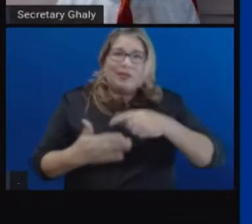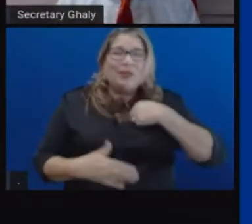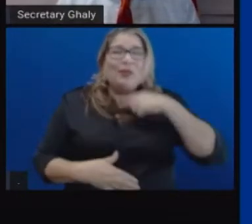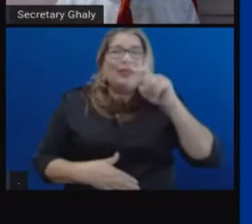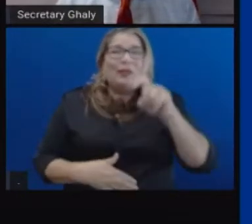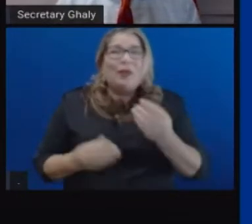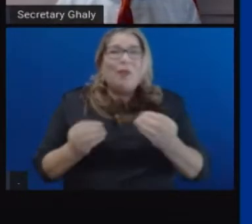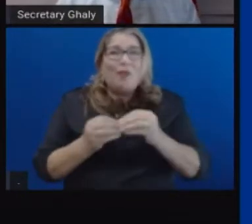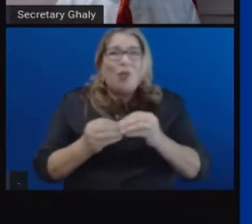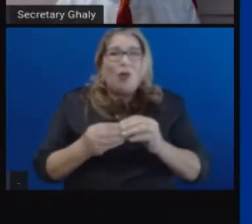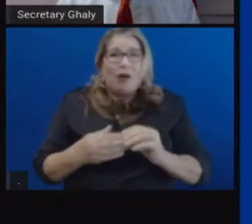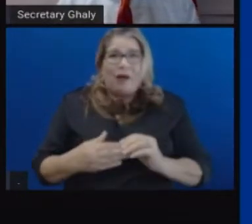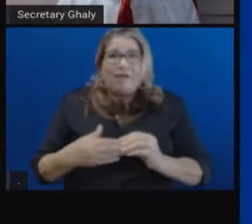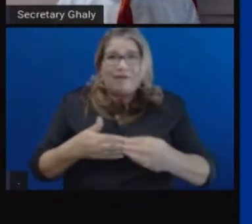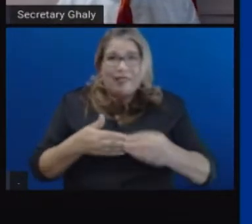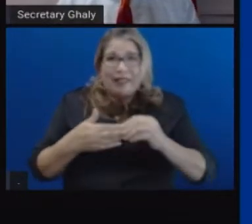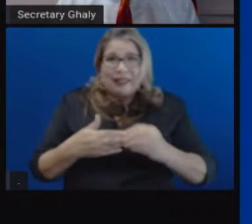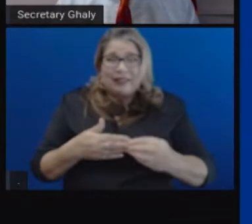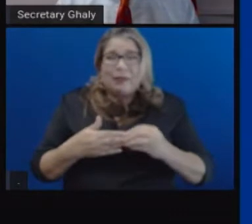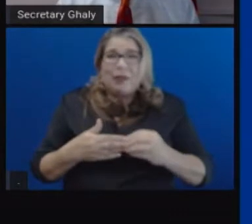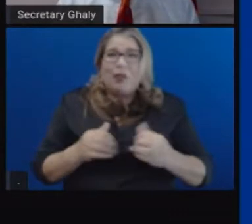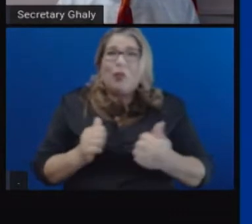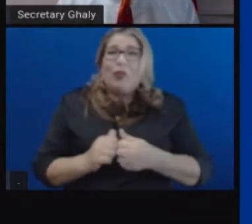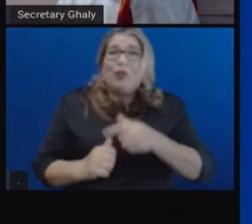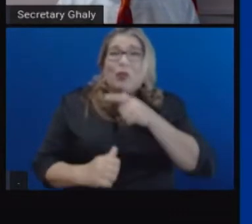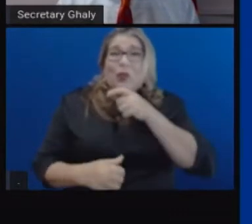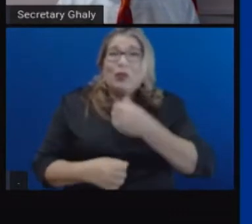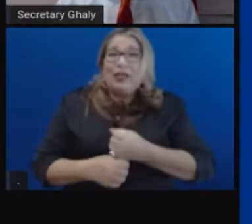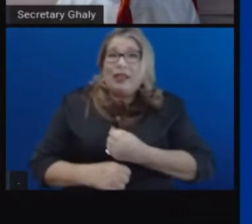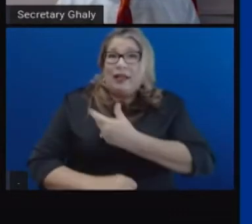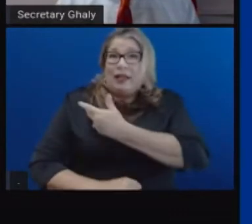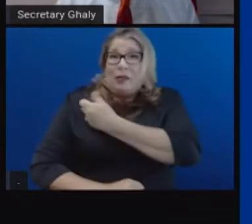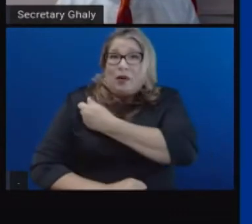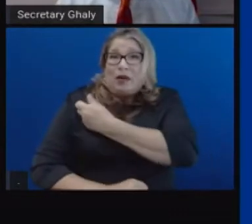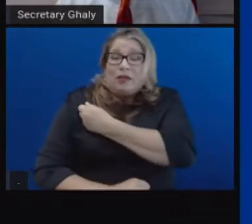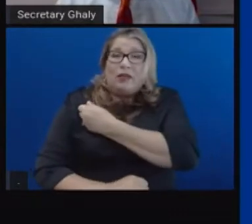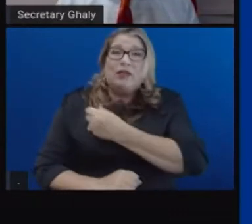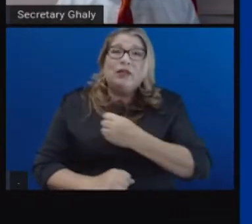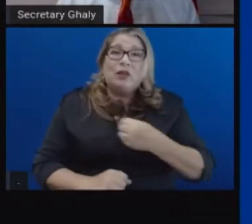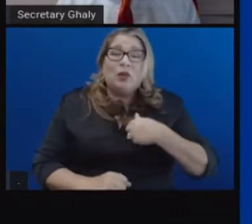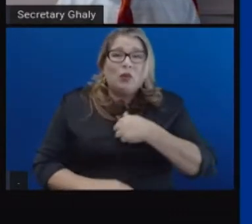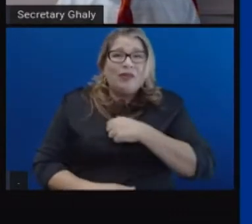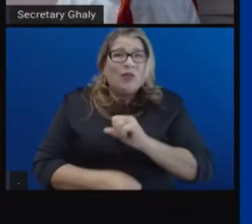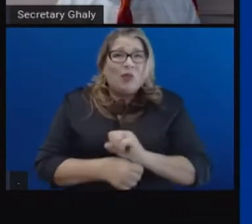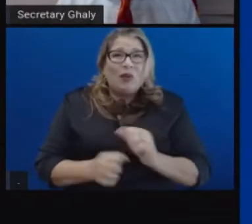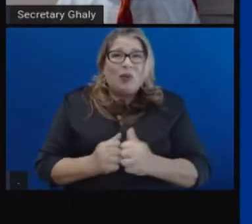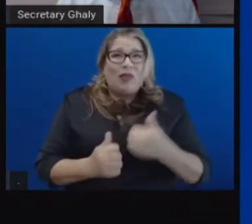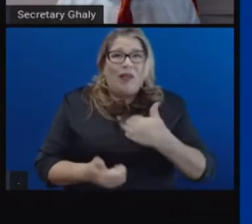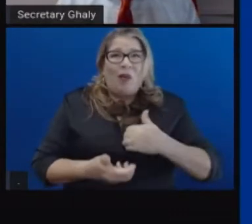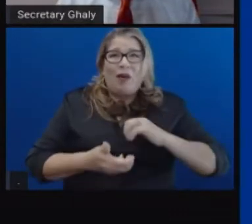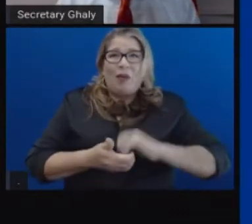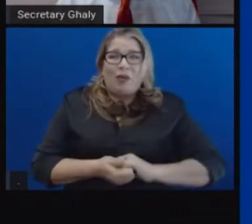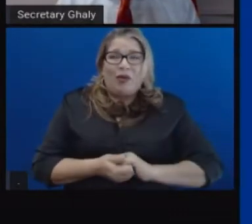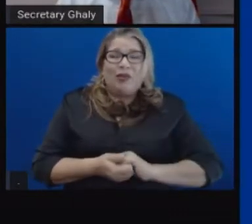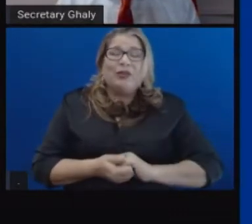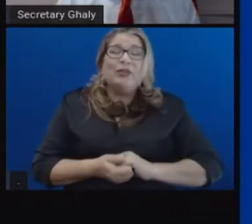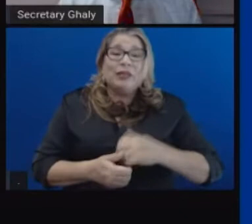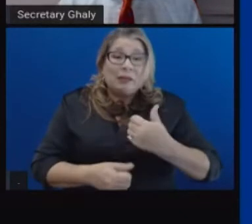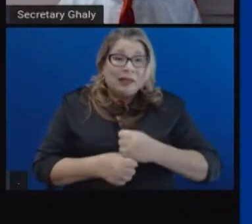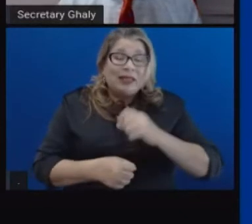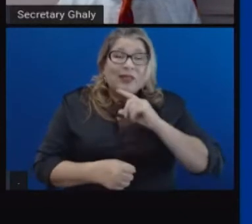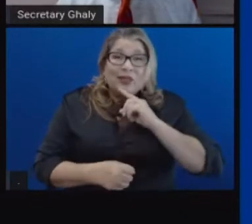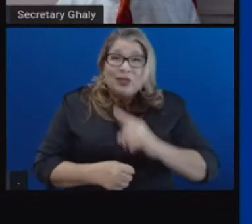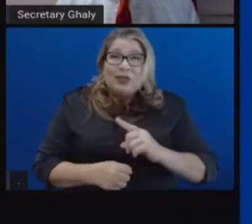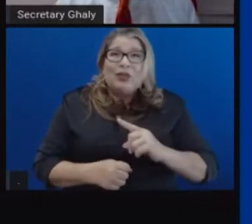the federal level. We have been exploring different ways to work with our partners to get that vaccine, not just allocated, not just